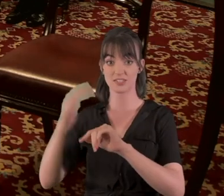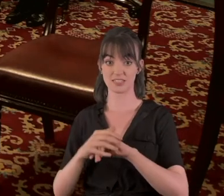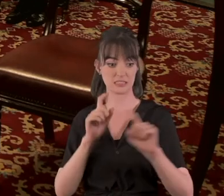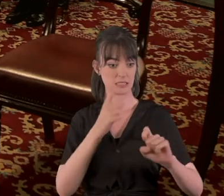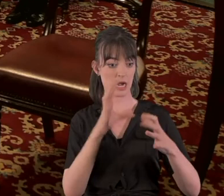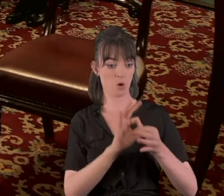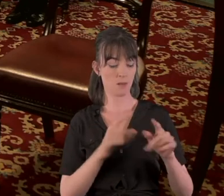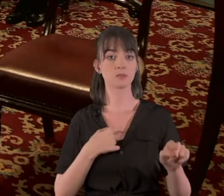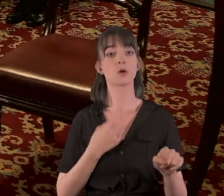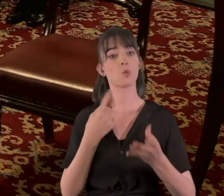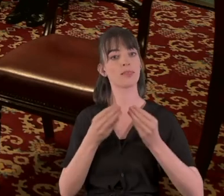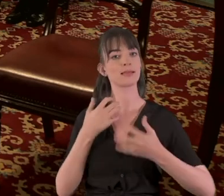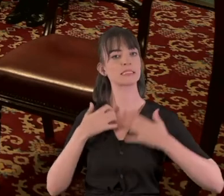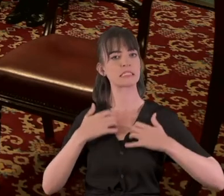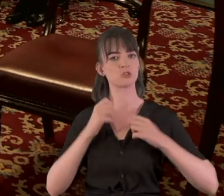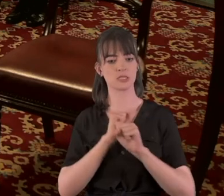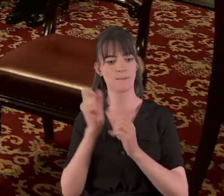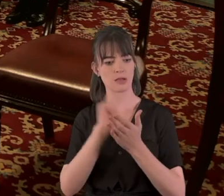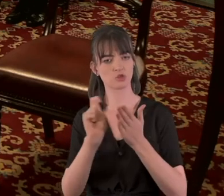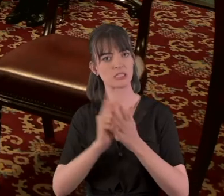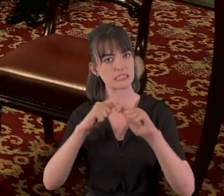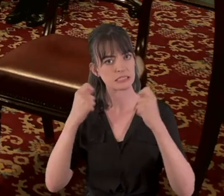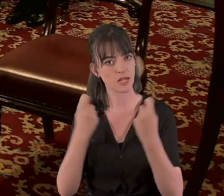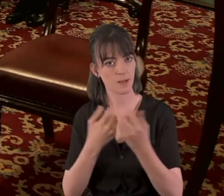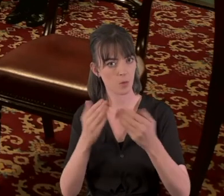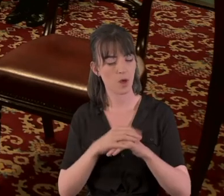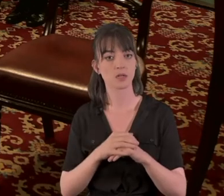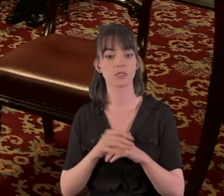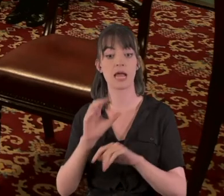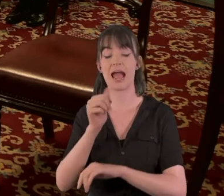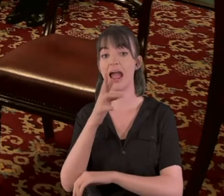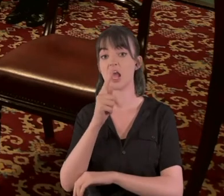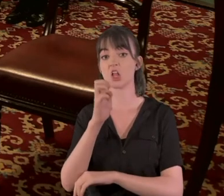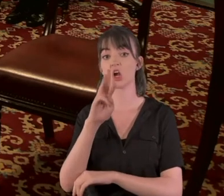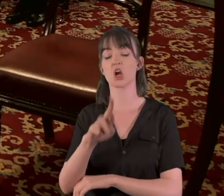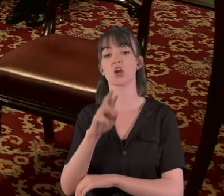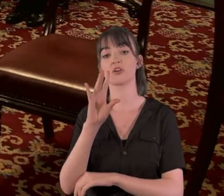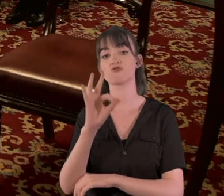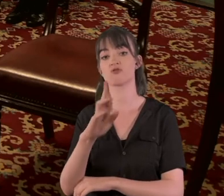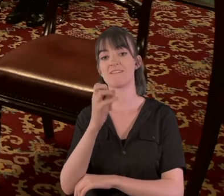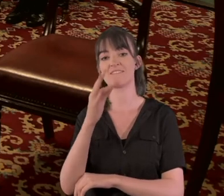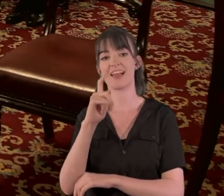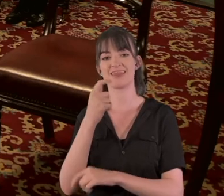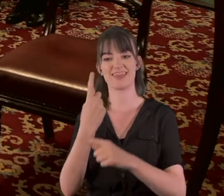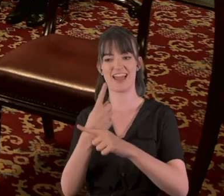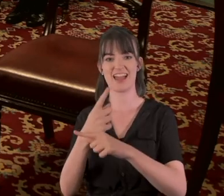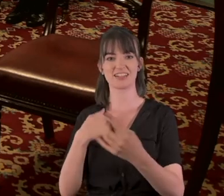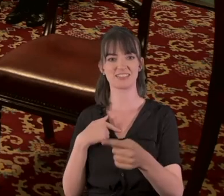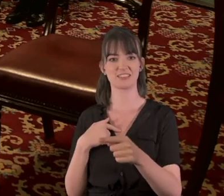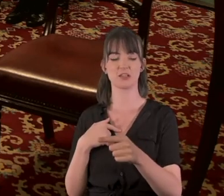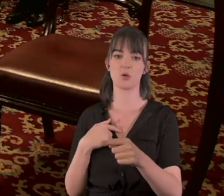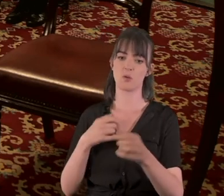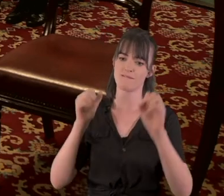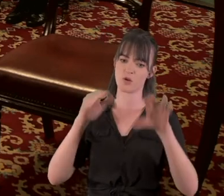quite interesting about the treaty delegation was the presence of Arthur Griffith, because in some level he's an obvious choice, found to Sinn